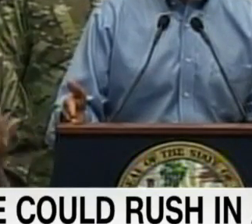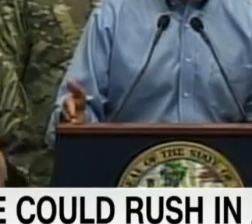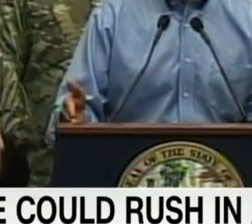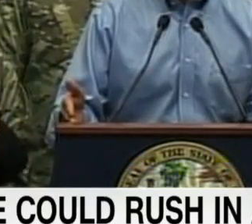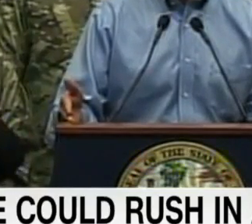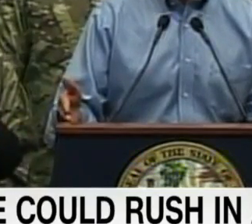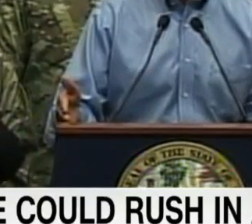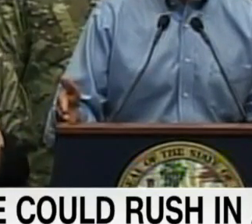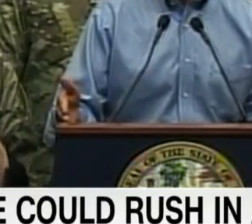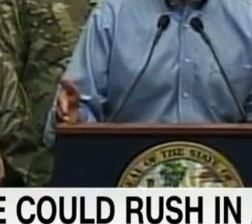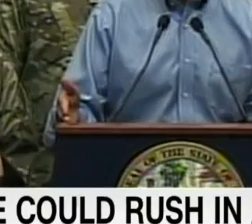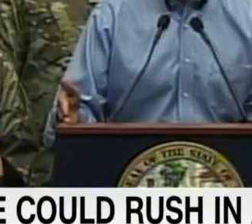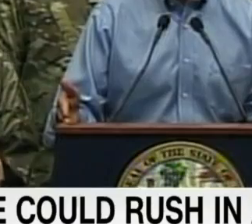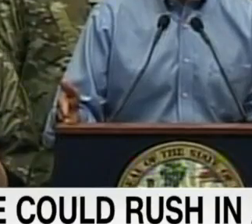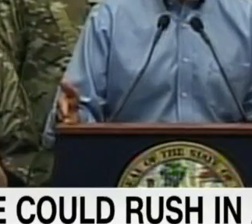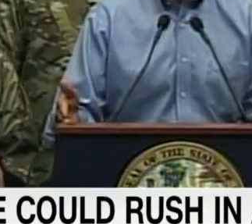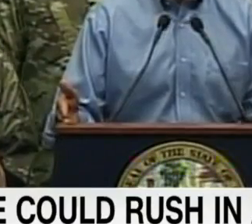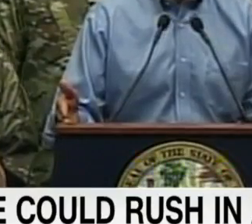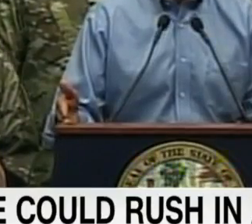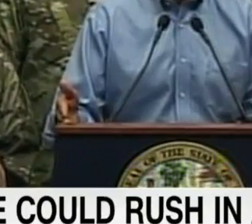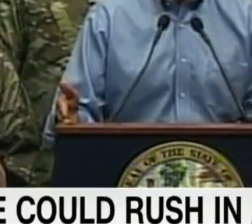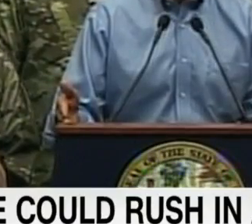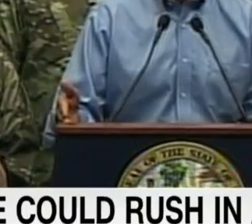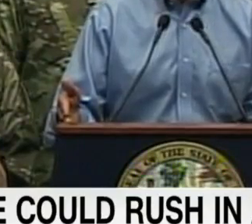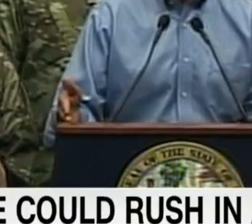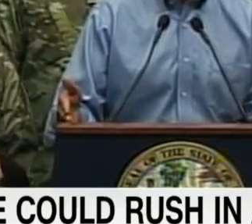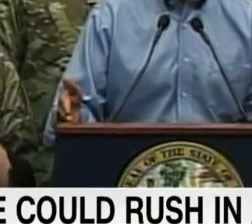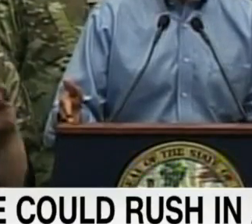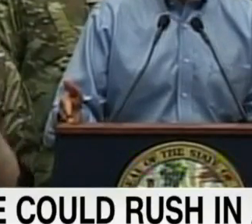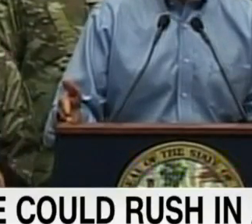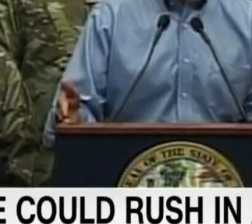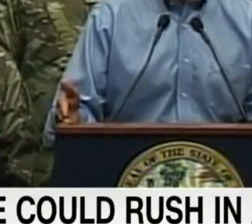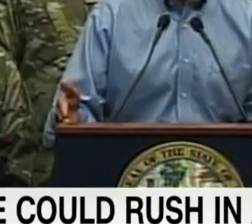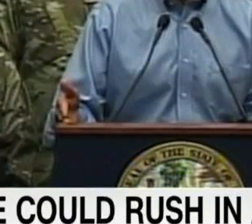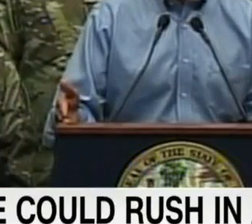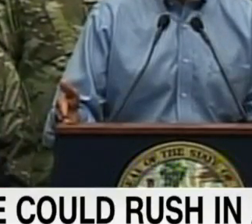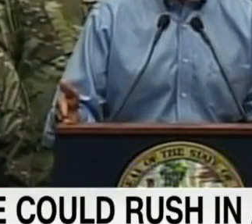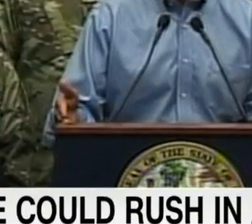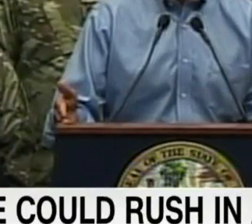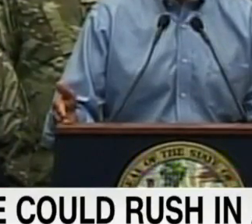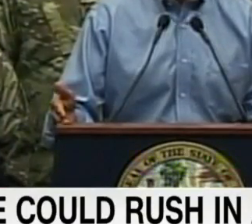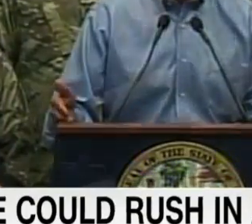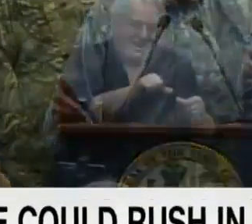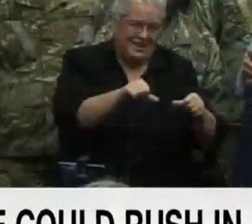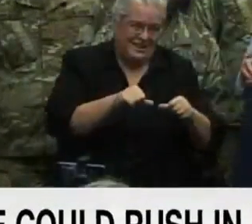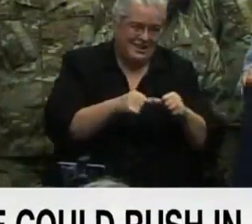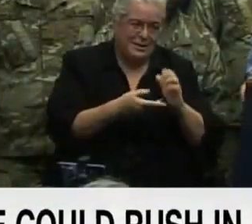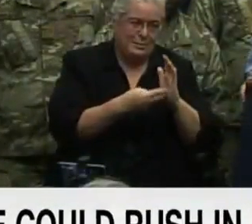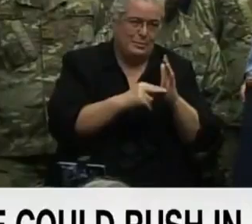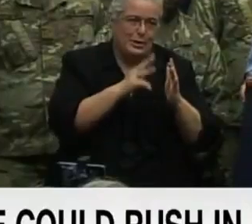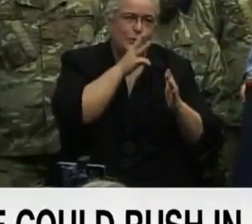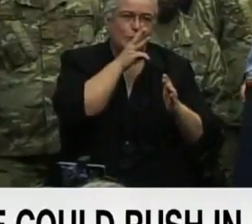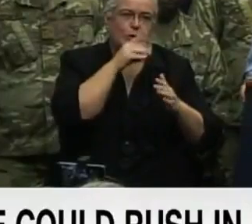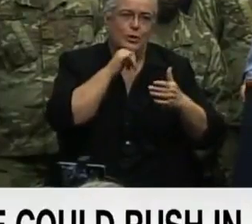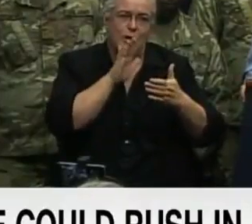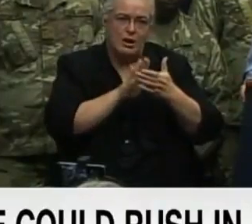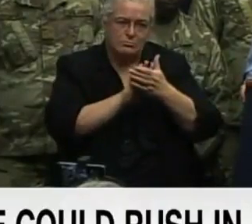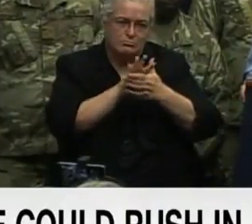We hopefully, we'll have less winds there, which will reduce the chance that we'll have the water spill